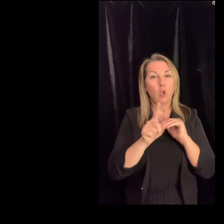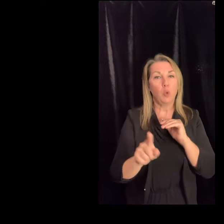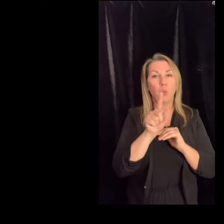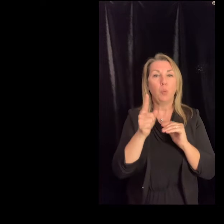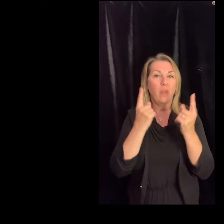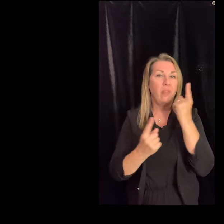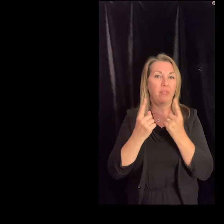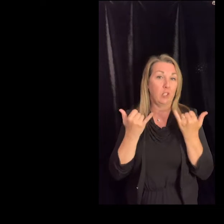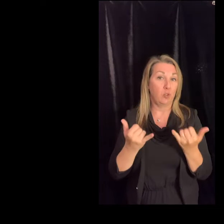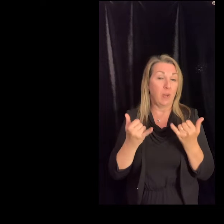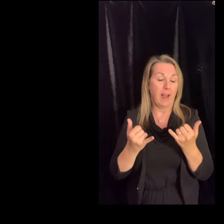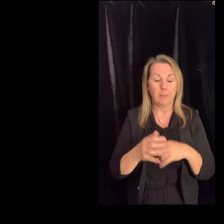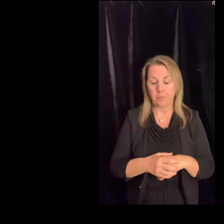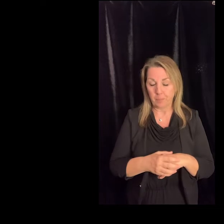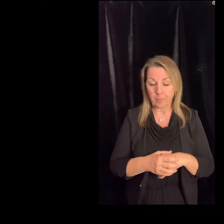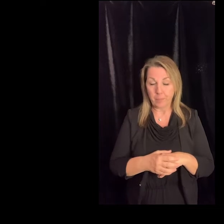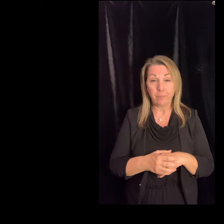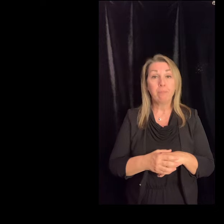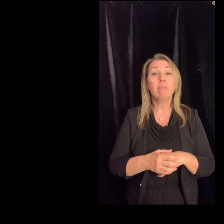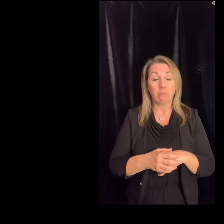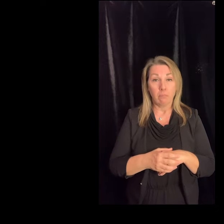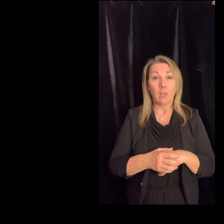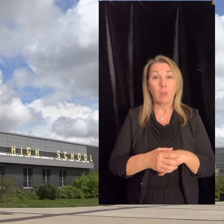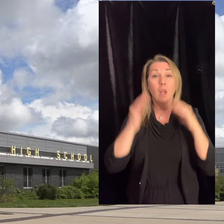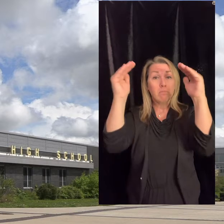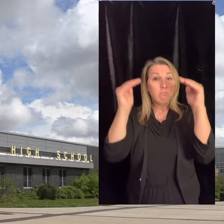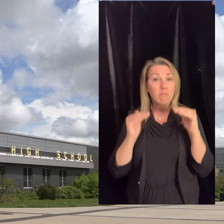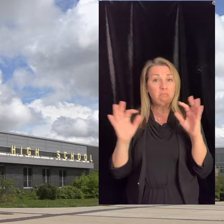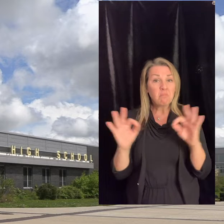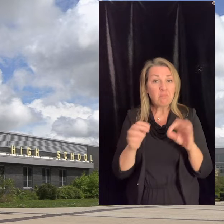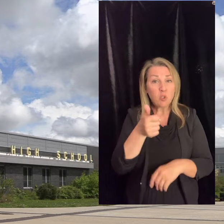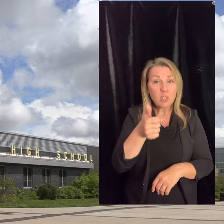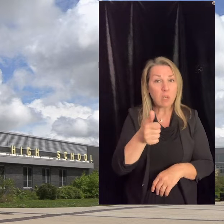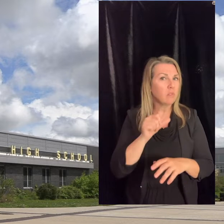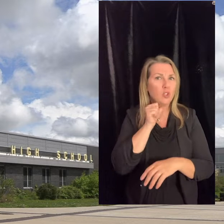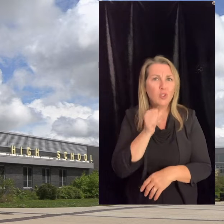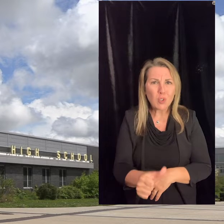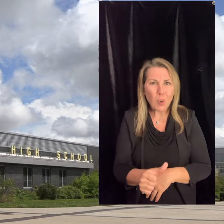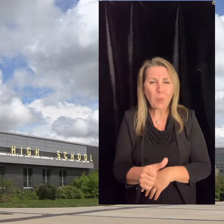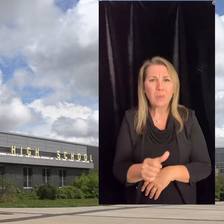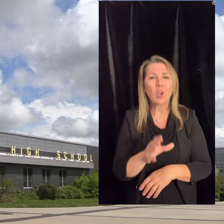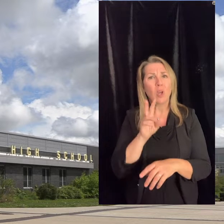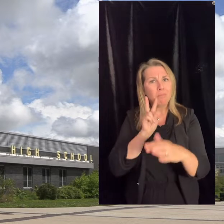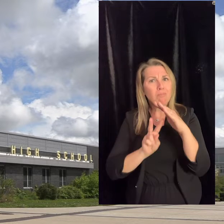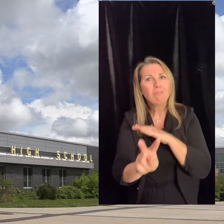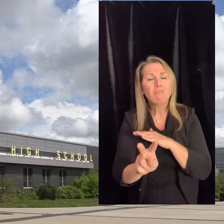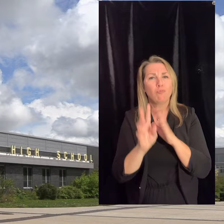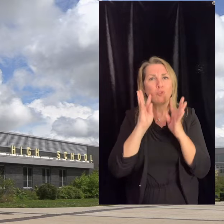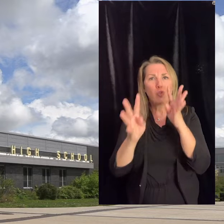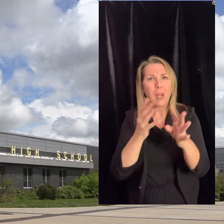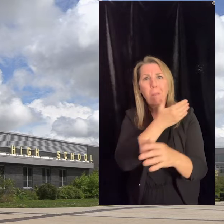In closing, don't underestimate yourselves, and look for and create better times in the future. Please join the